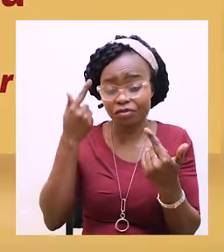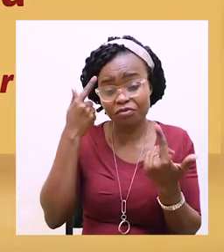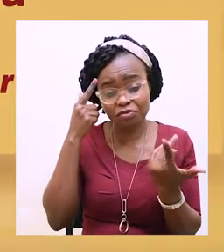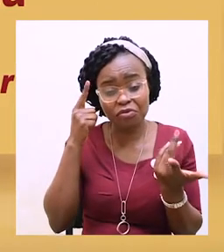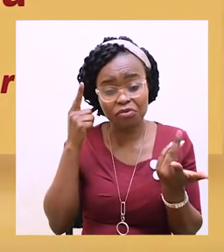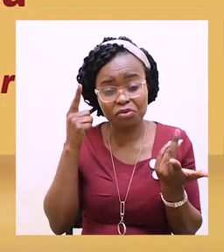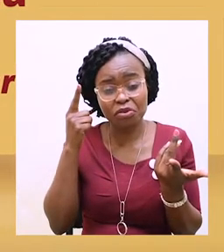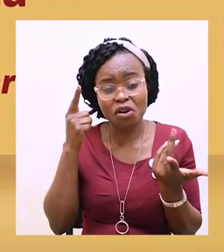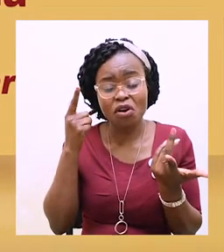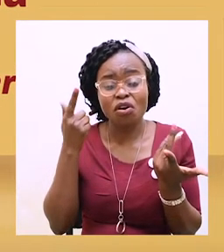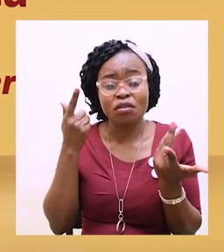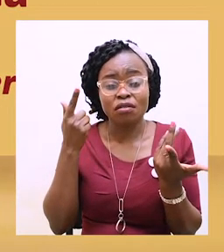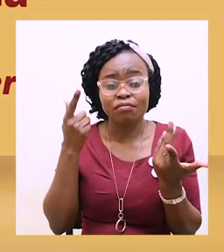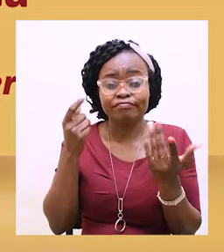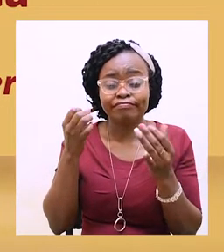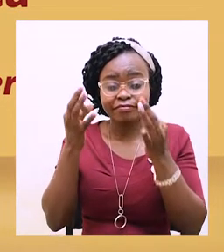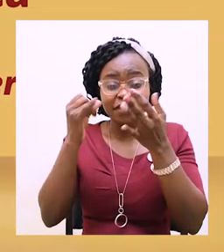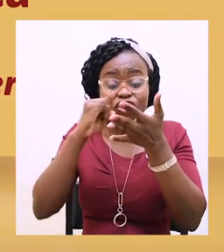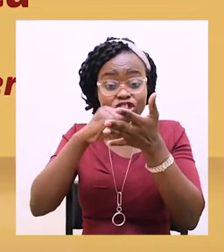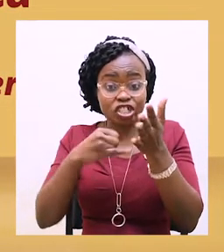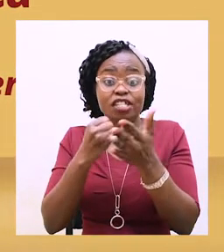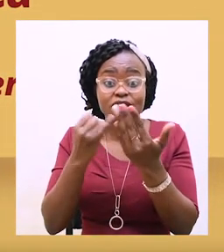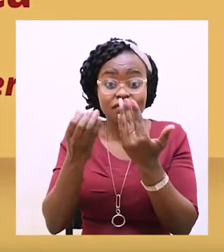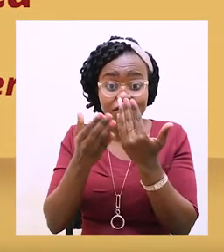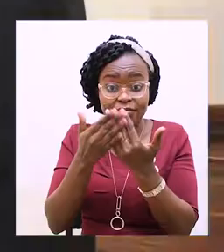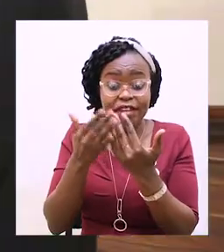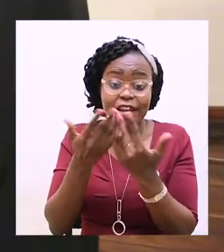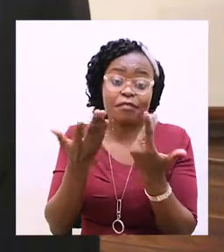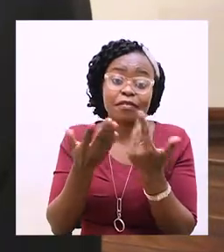demand what we are calling just recovery.